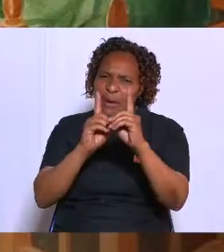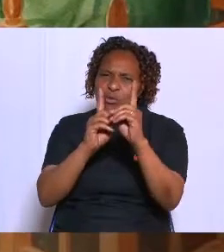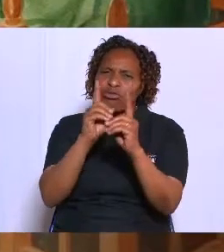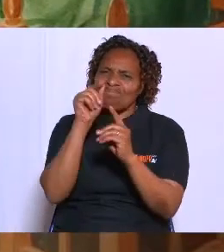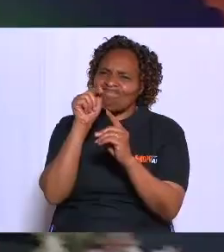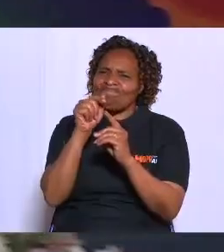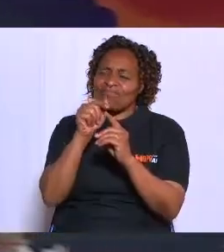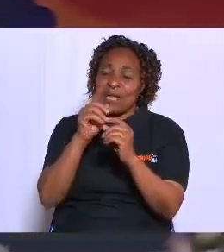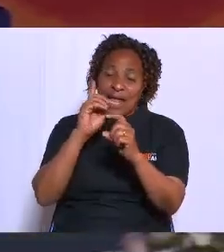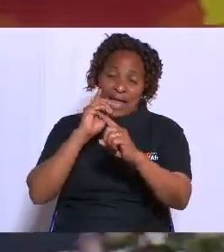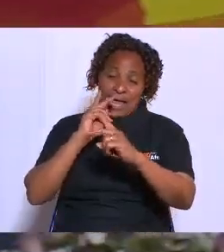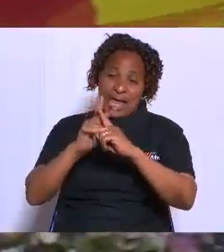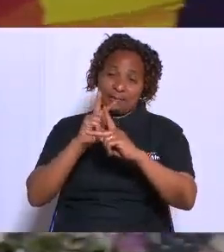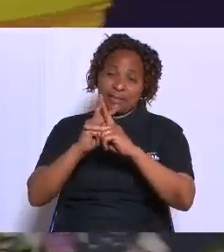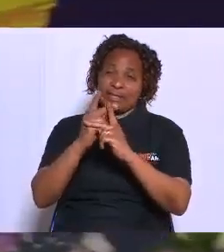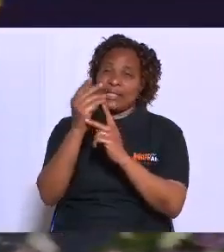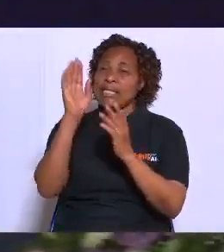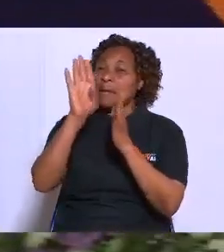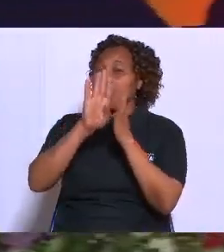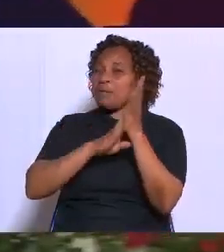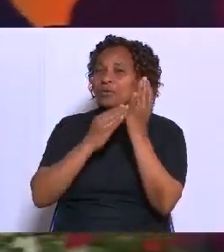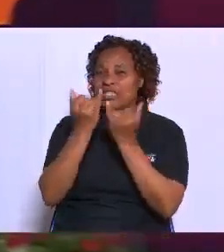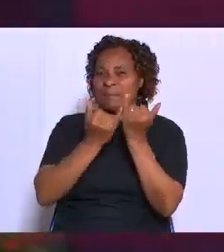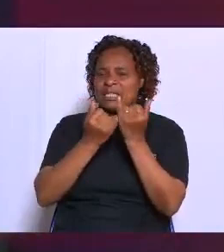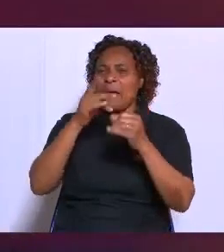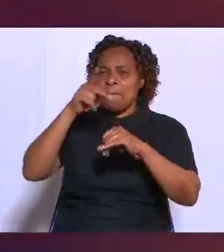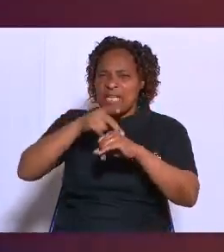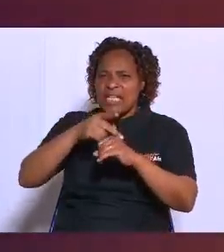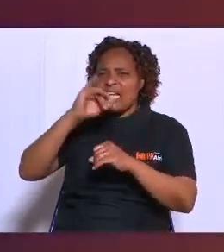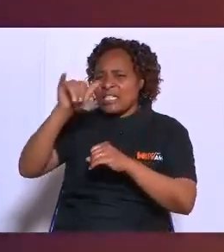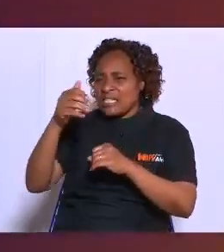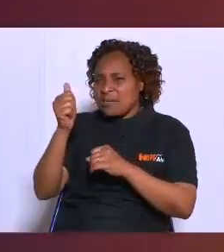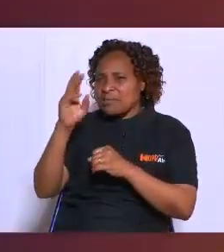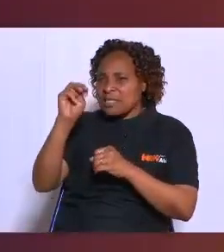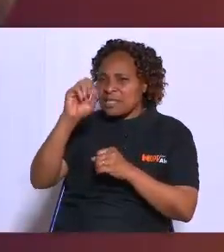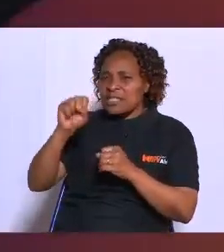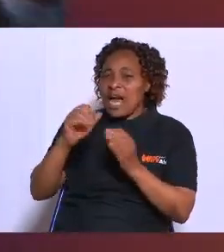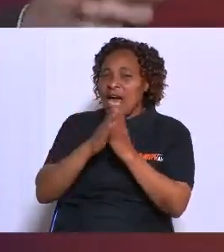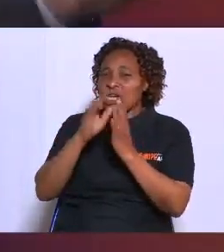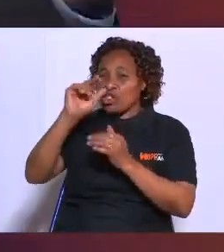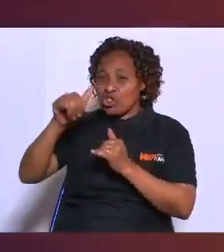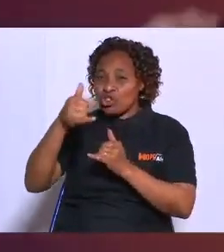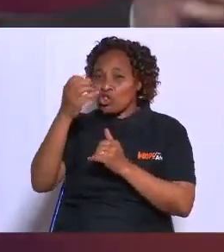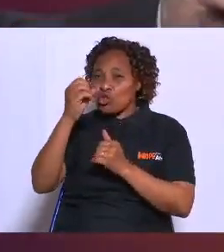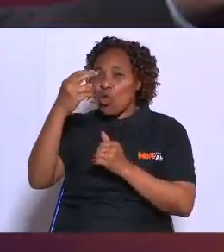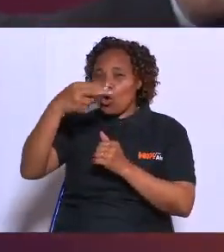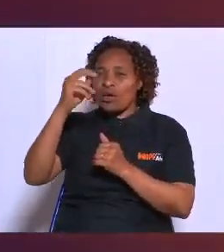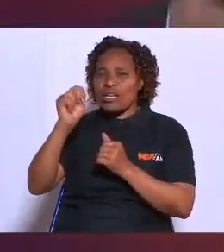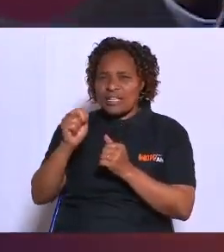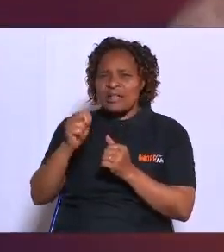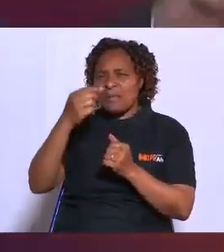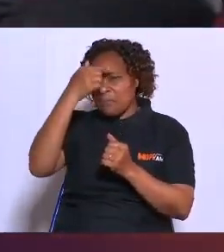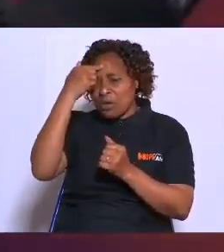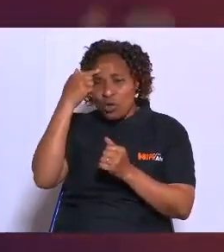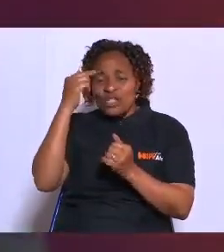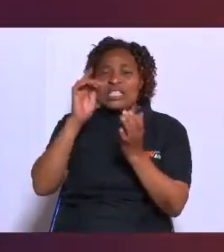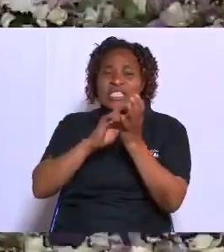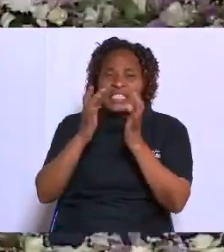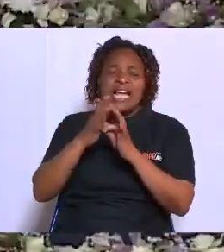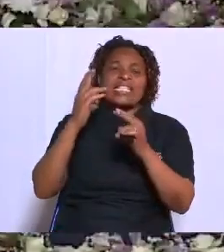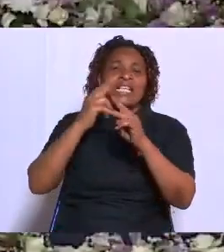kept the Bible Sabbath Peter James John kept the Sabbath why because Jesus taught them to keep the Sabbath